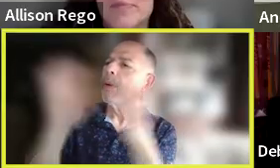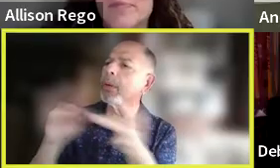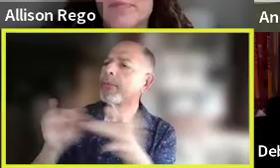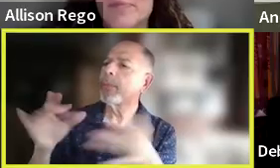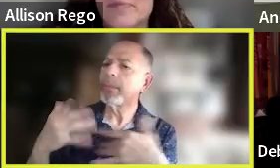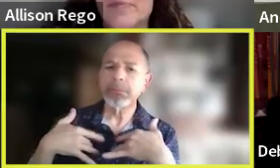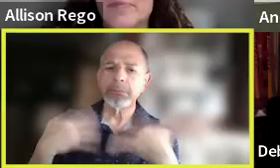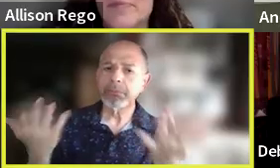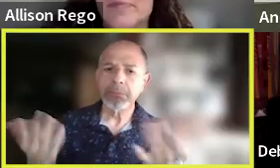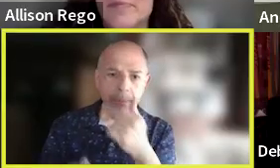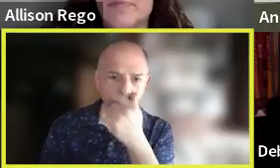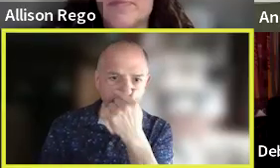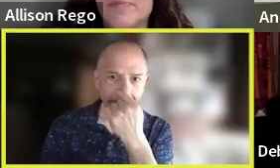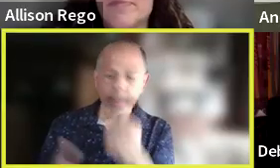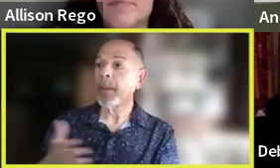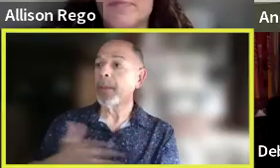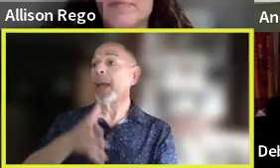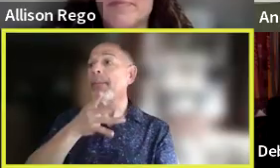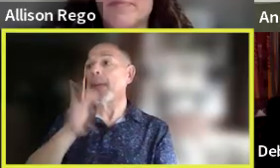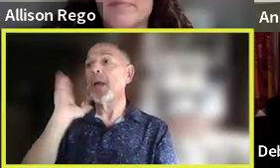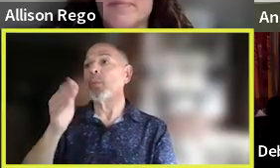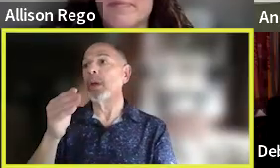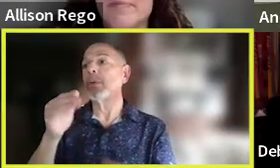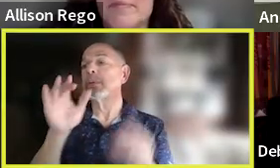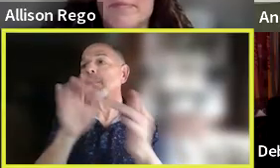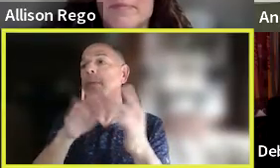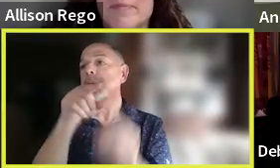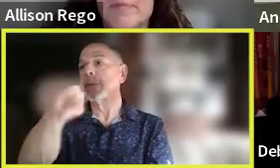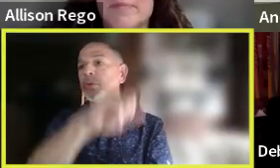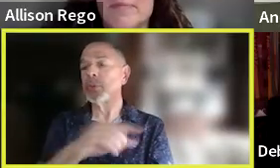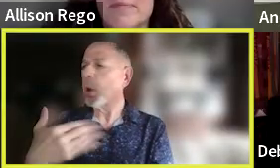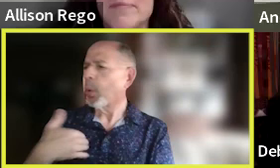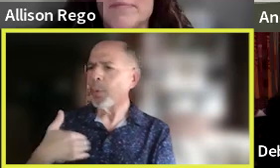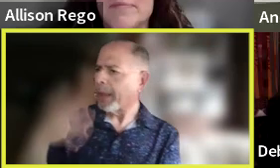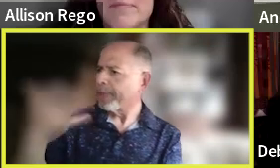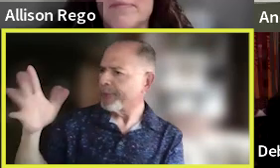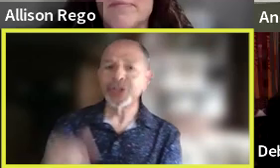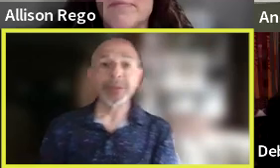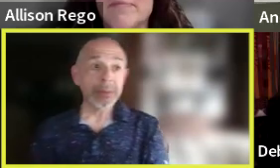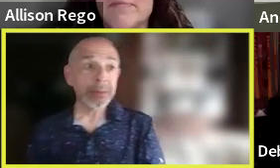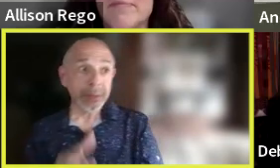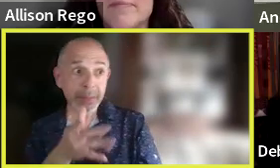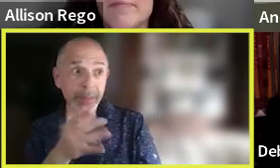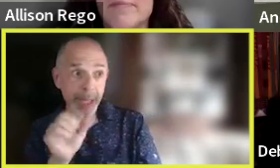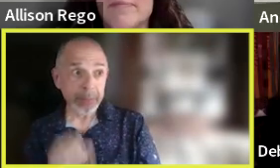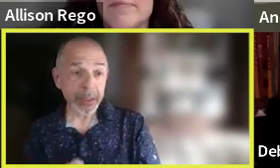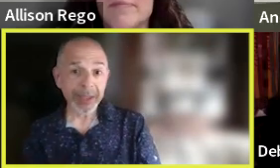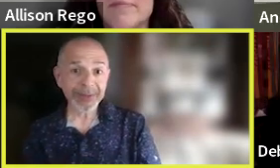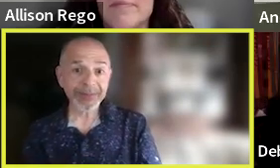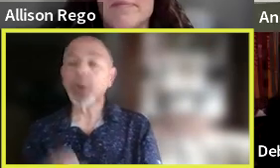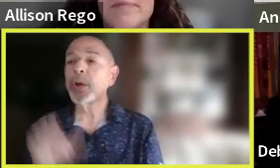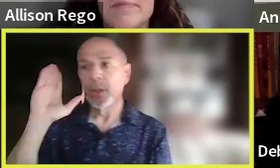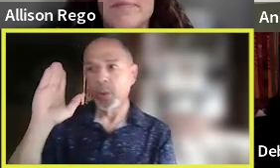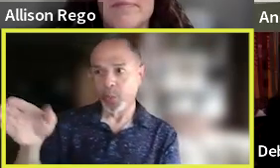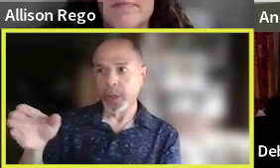mom will email you. So my mom will give you We more have of it. them from her Zoom. Okay. Yeah. All right. So we'll put it right on